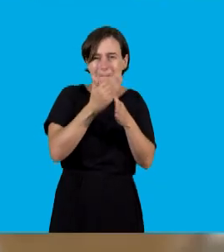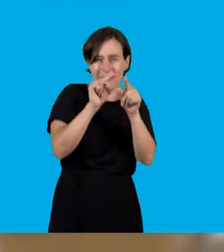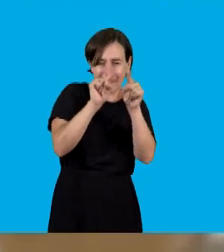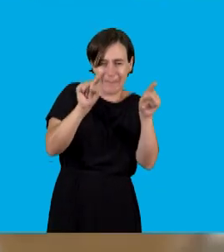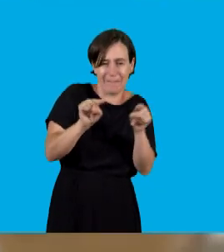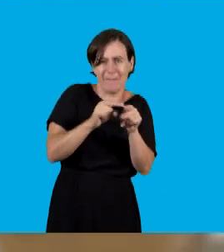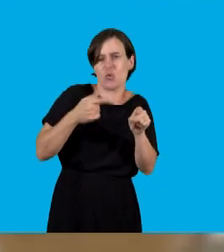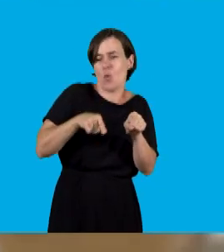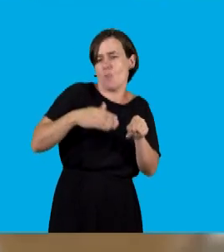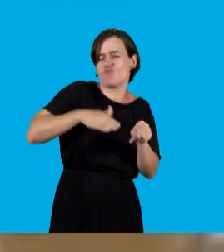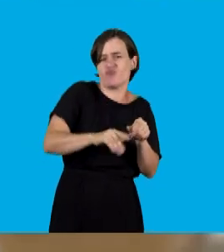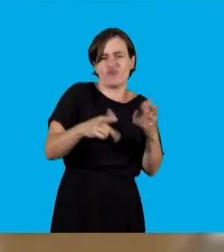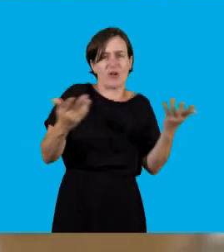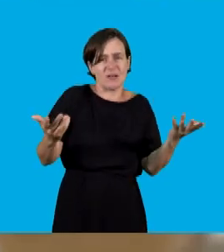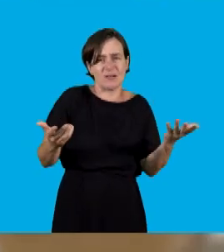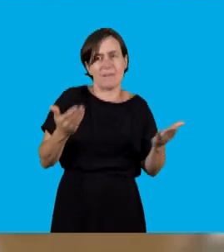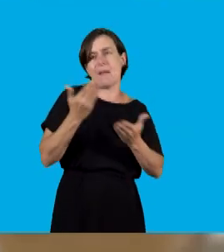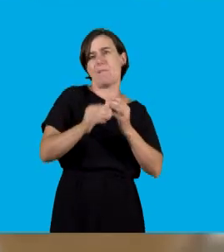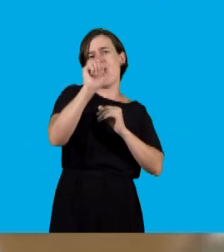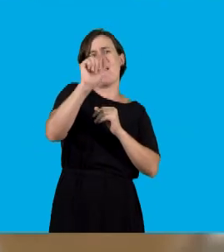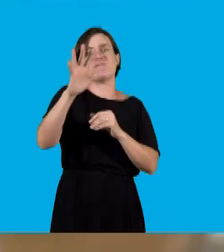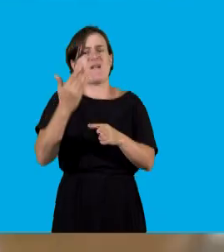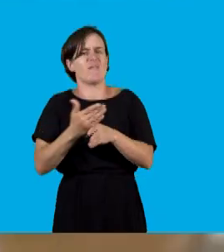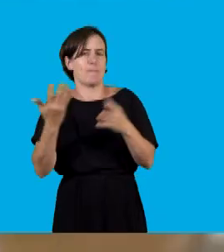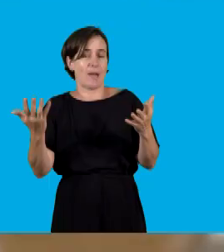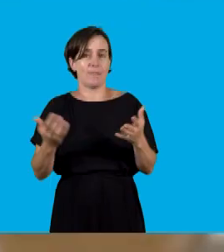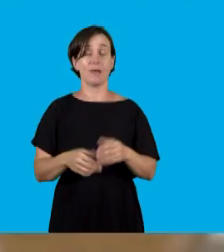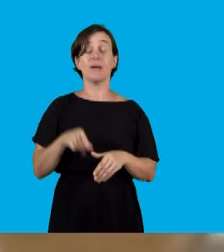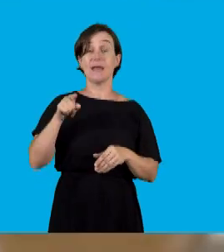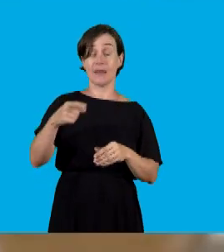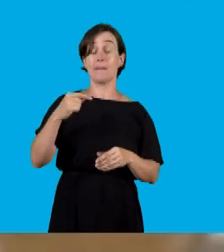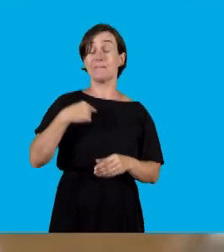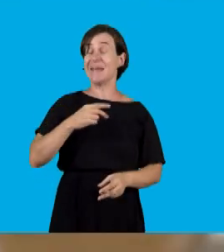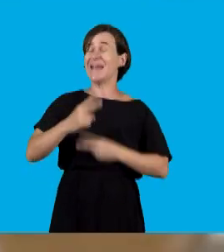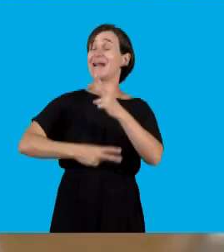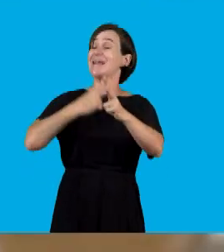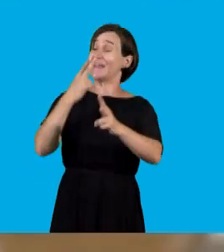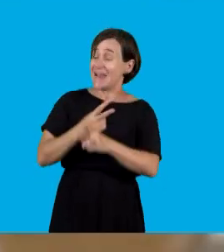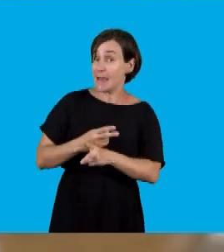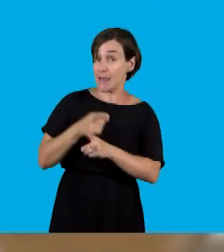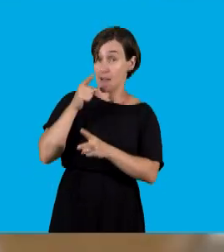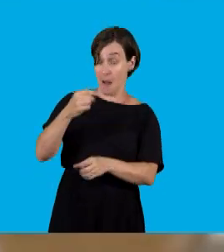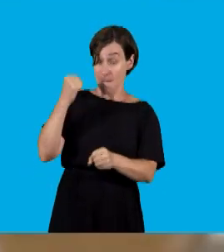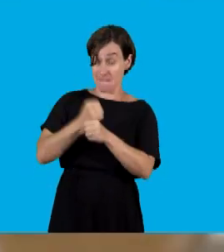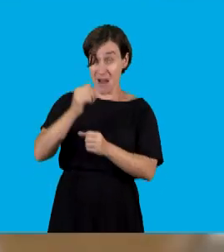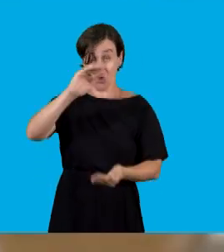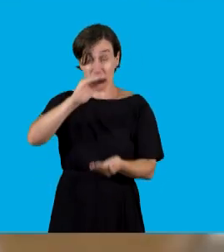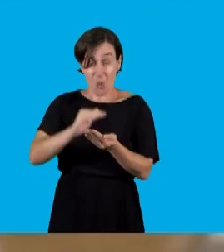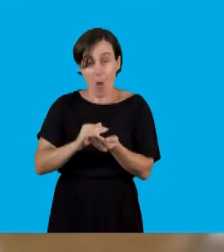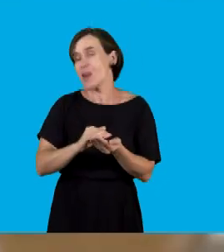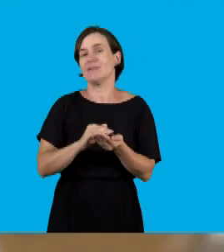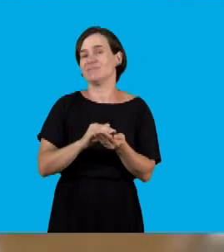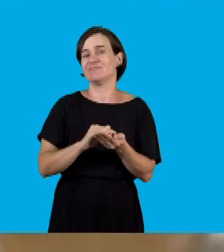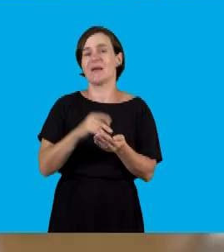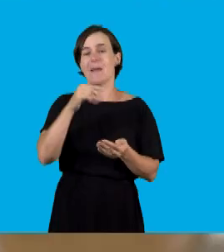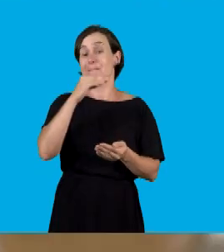it 2-in-1 when we're doing printing. We want to put it on an A5 instead of an A4. Then we've reduced the picture of that drawing again, but it